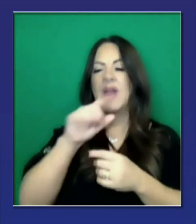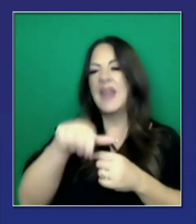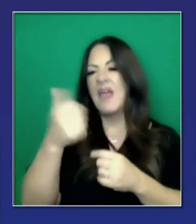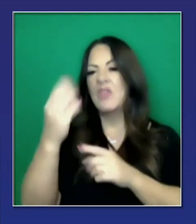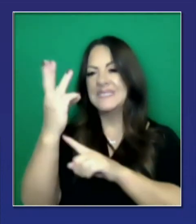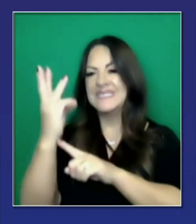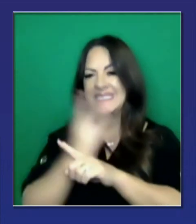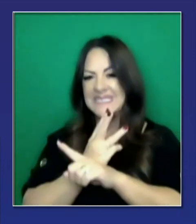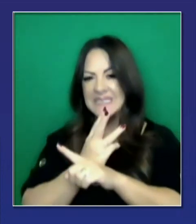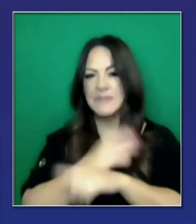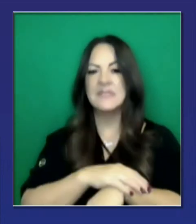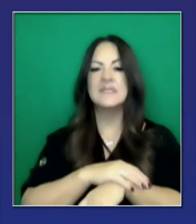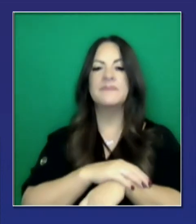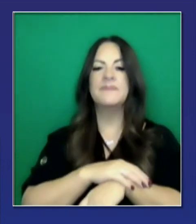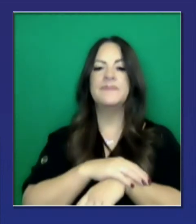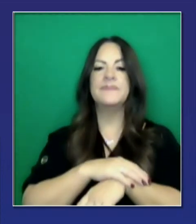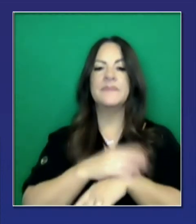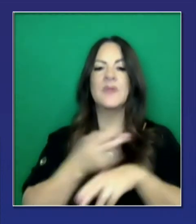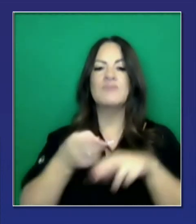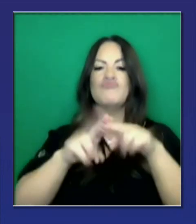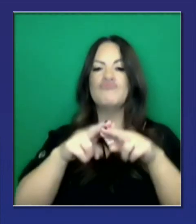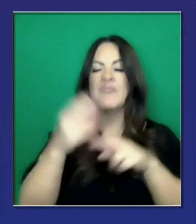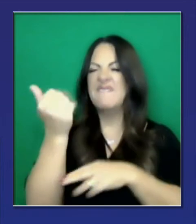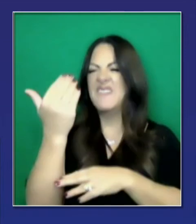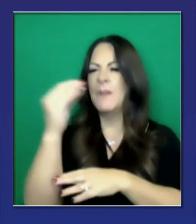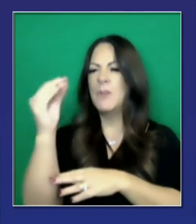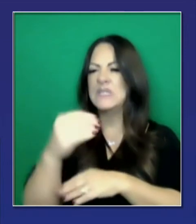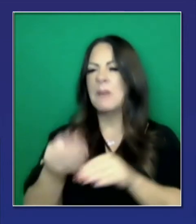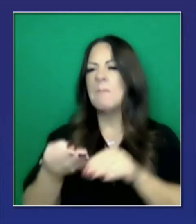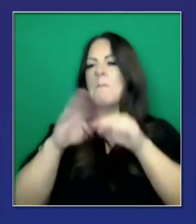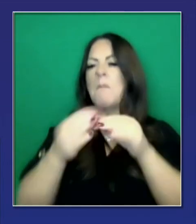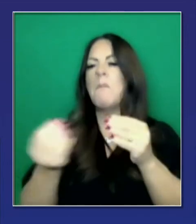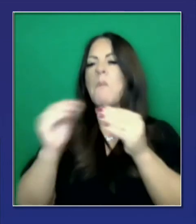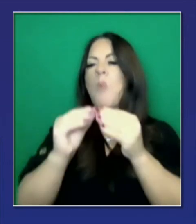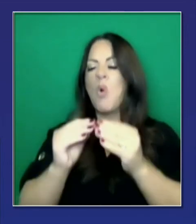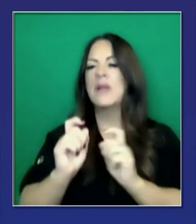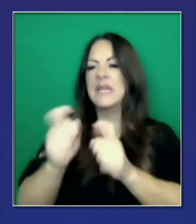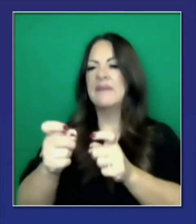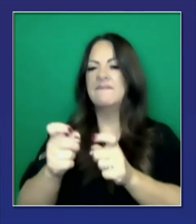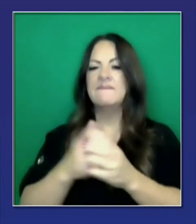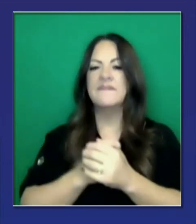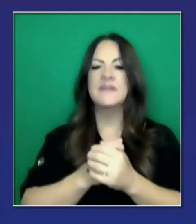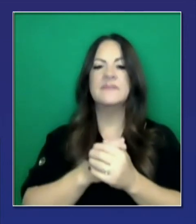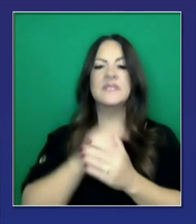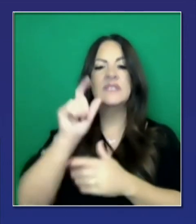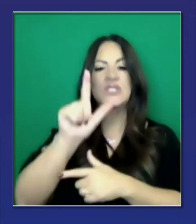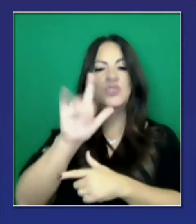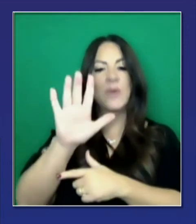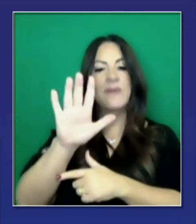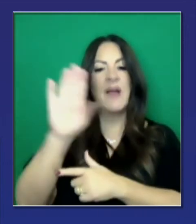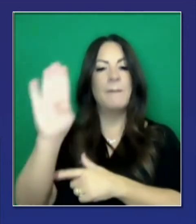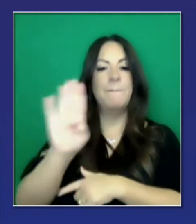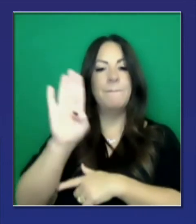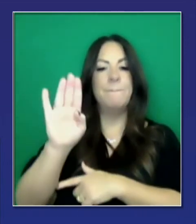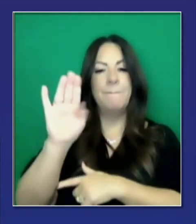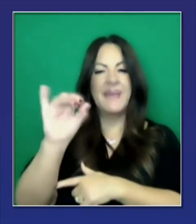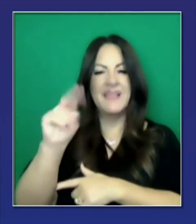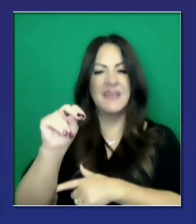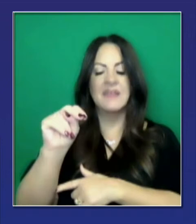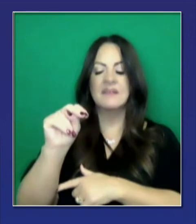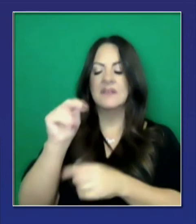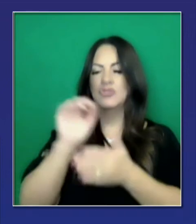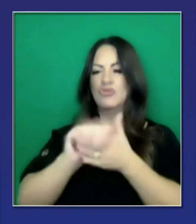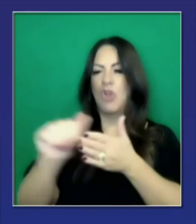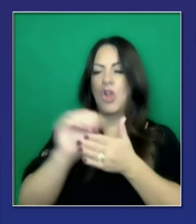the spectrum, across the country, a couple $2 billion, a little less than that, be arriving here in the state of California that will provide critical relief.